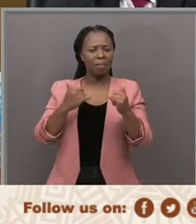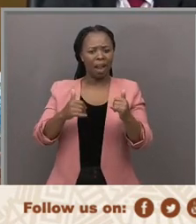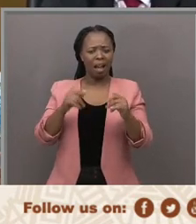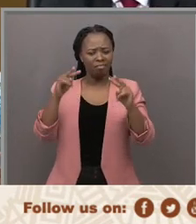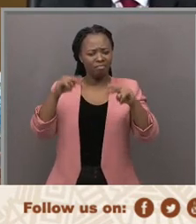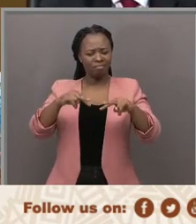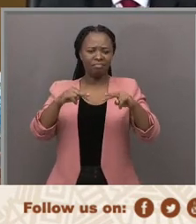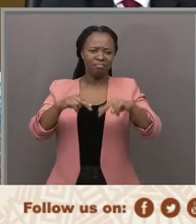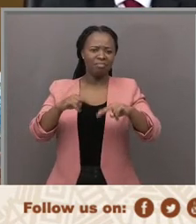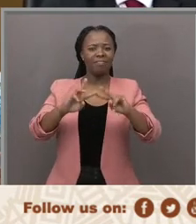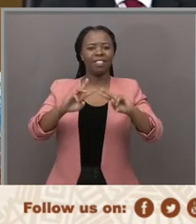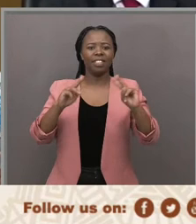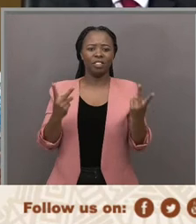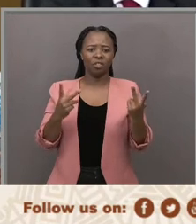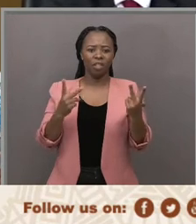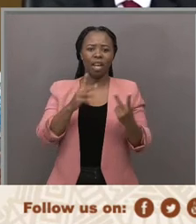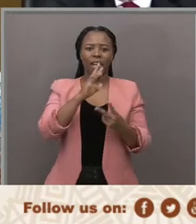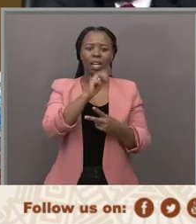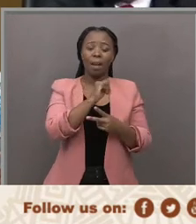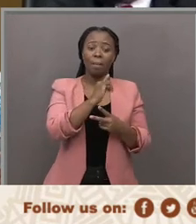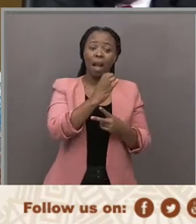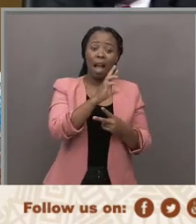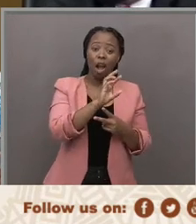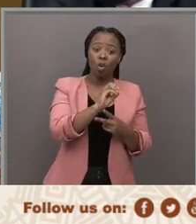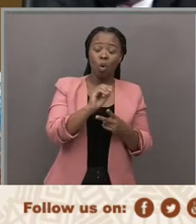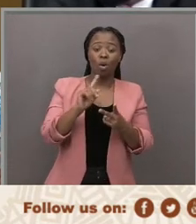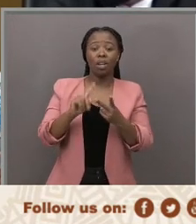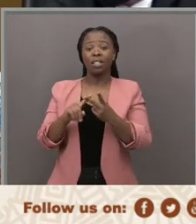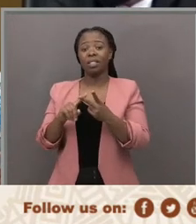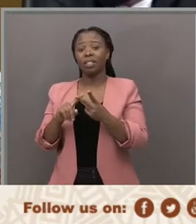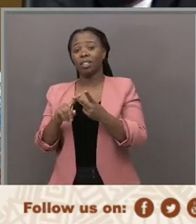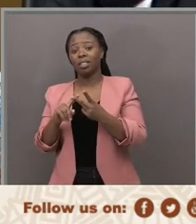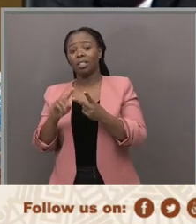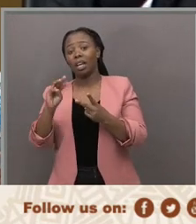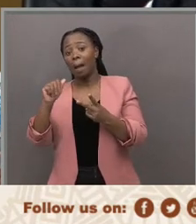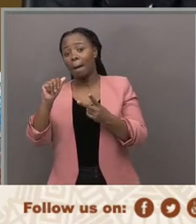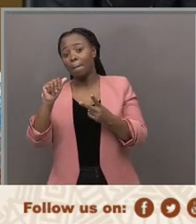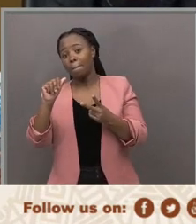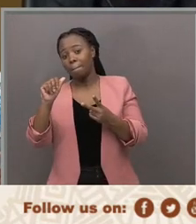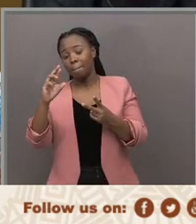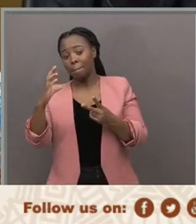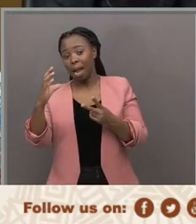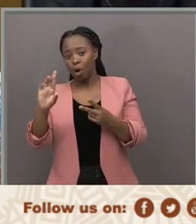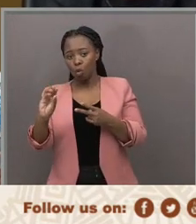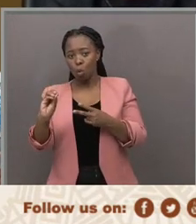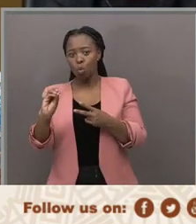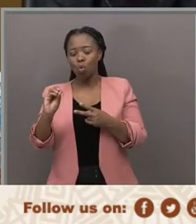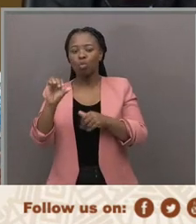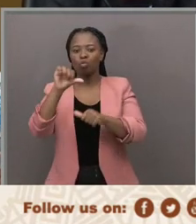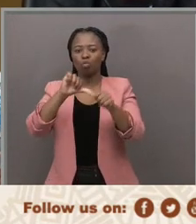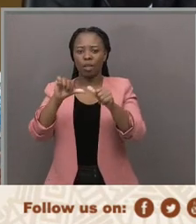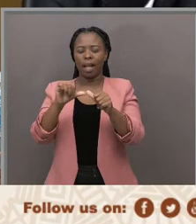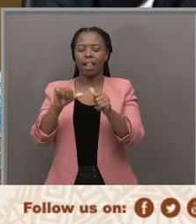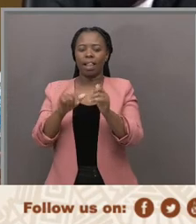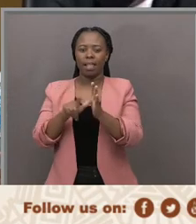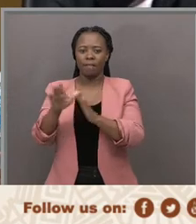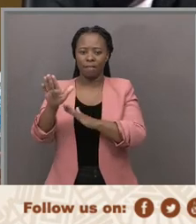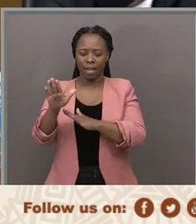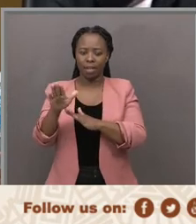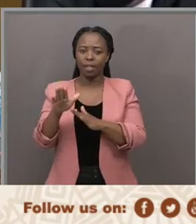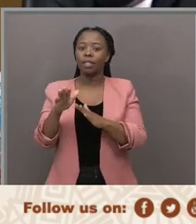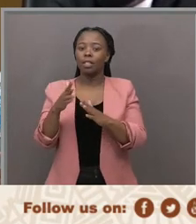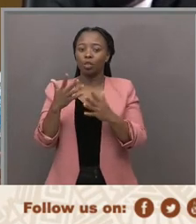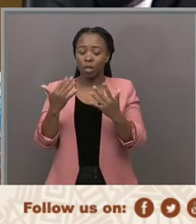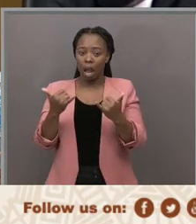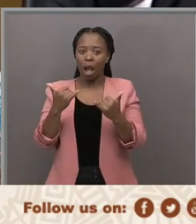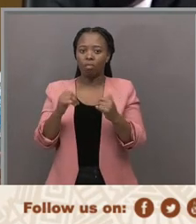micro and macro social level, we have had to change the way we live our lives in order to contain the spread of